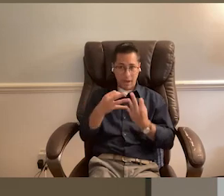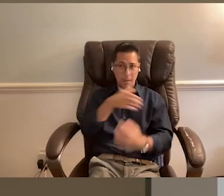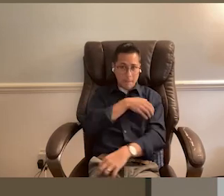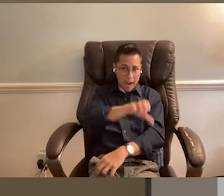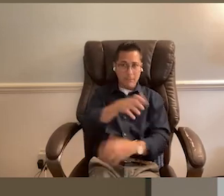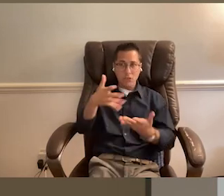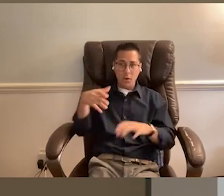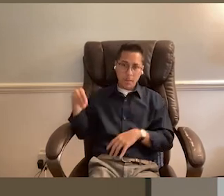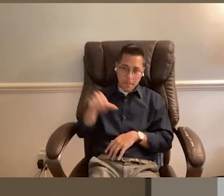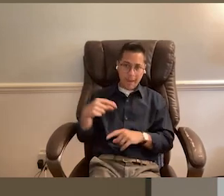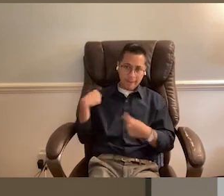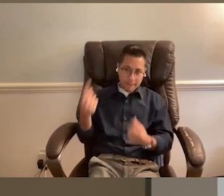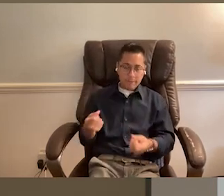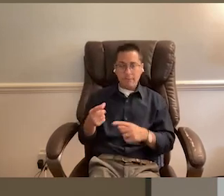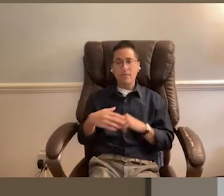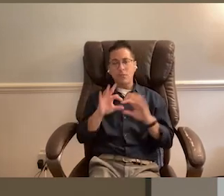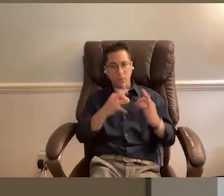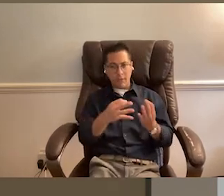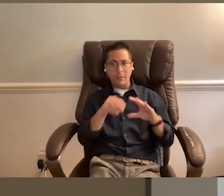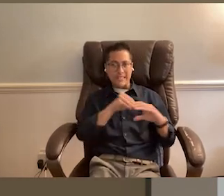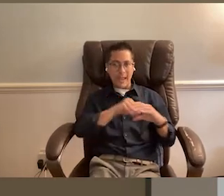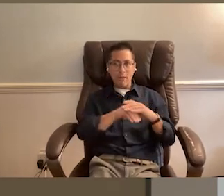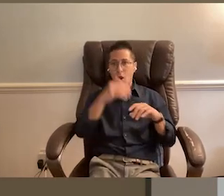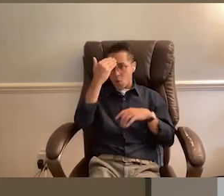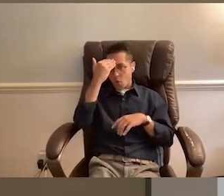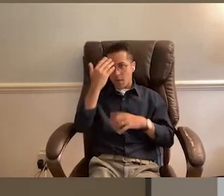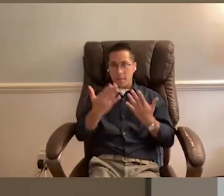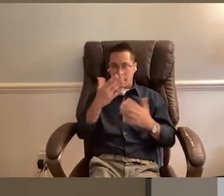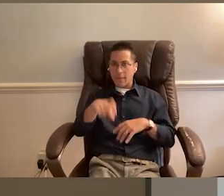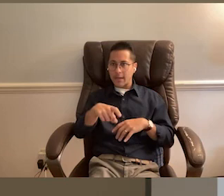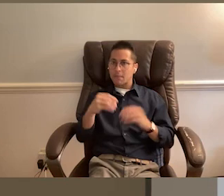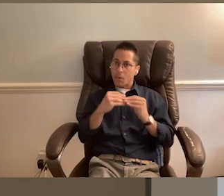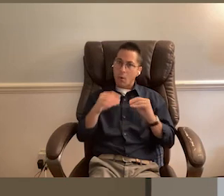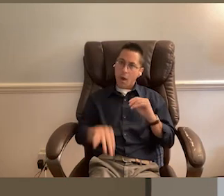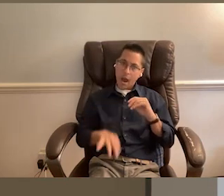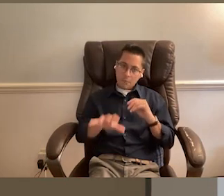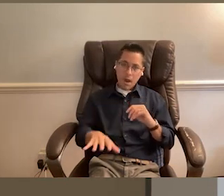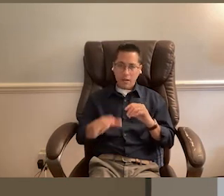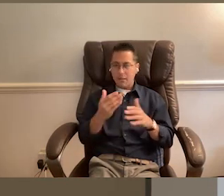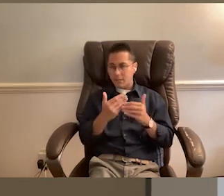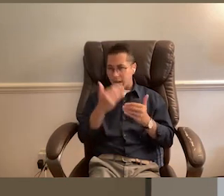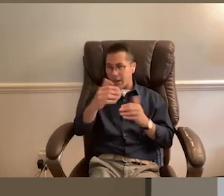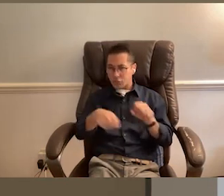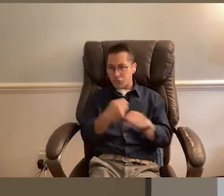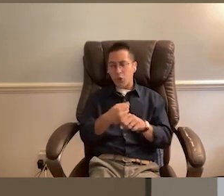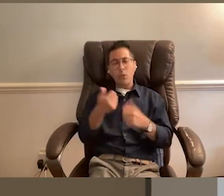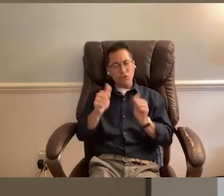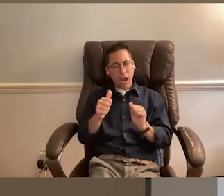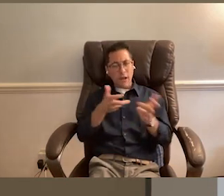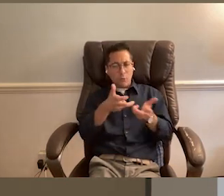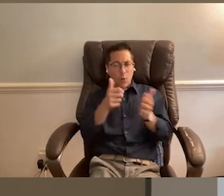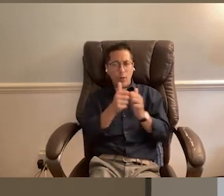26. Okay. Family empowerment will only fund up to 22. Right. Voc rehab, APD will fund